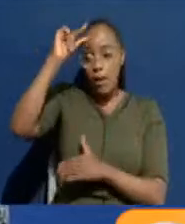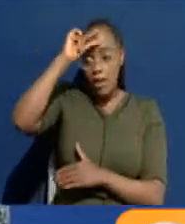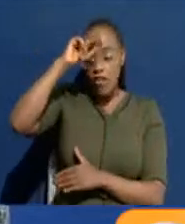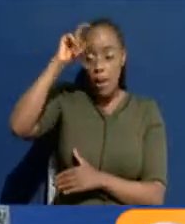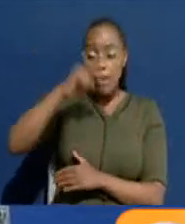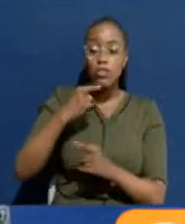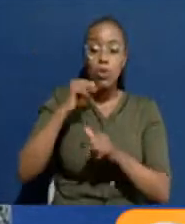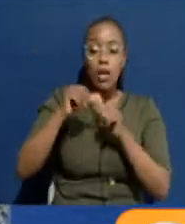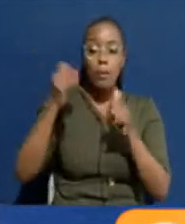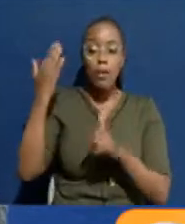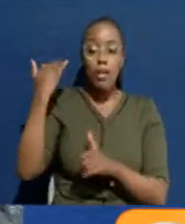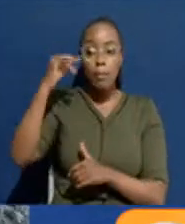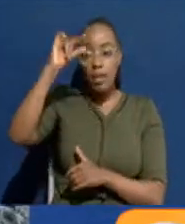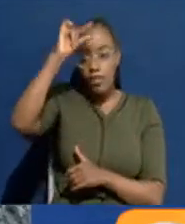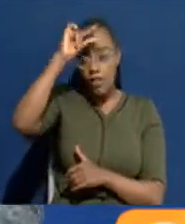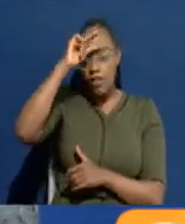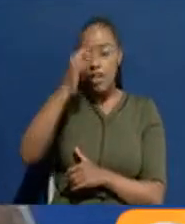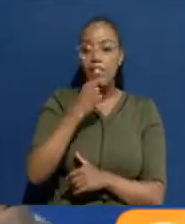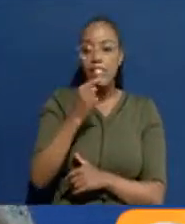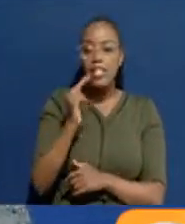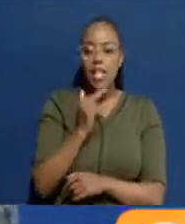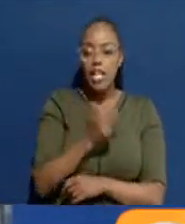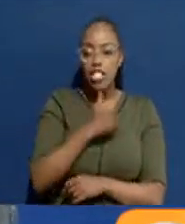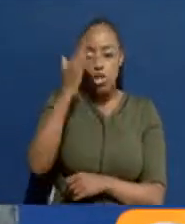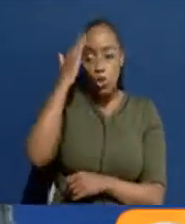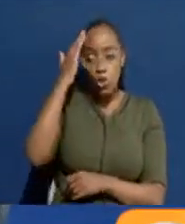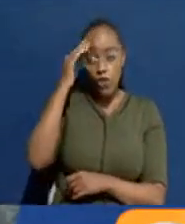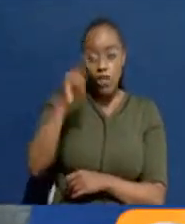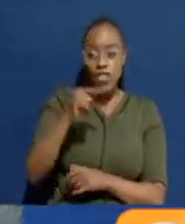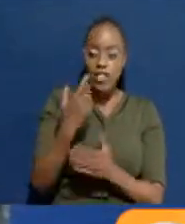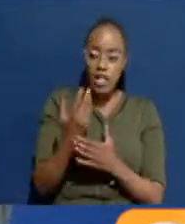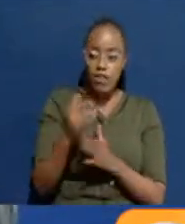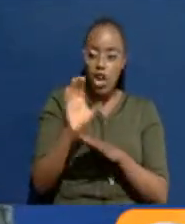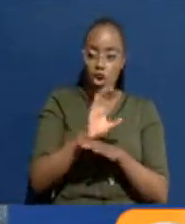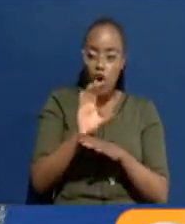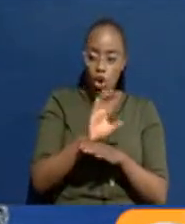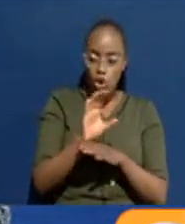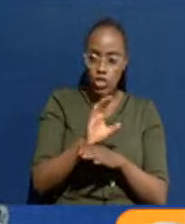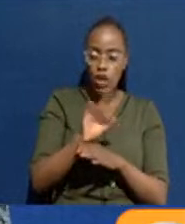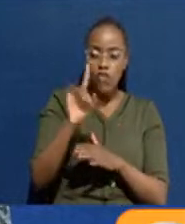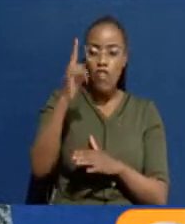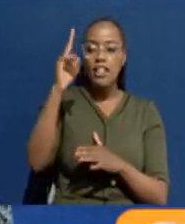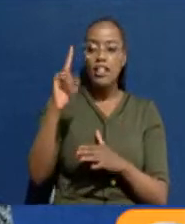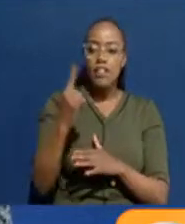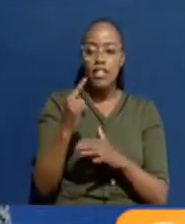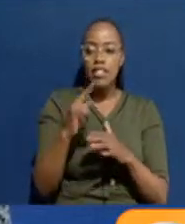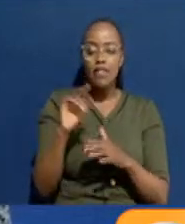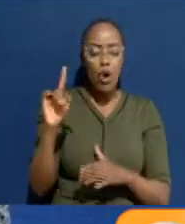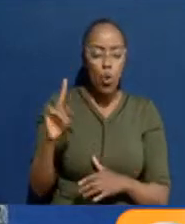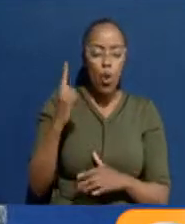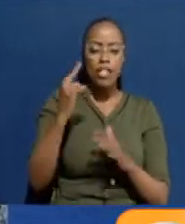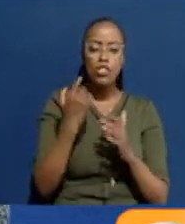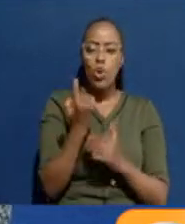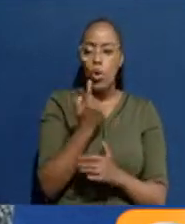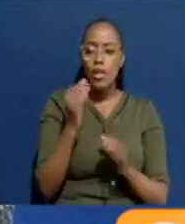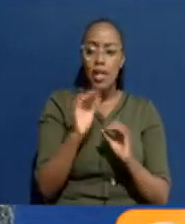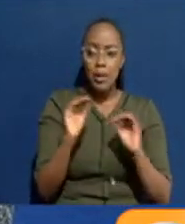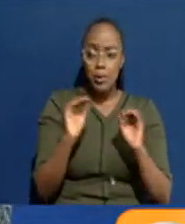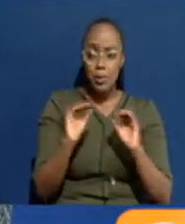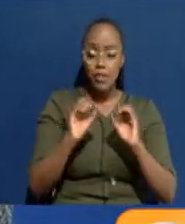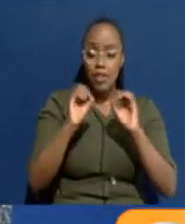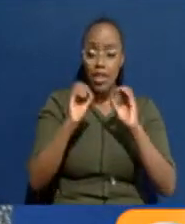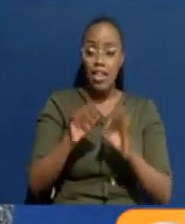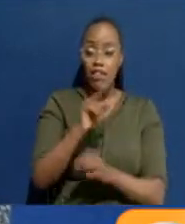people about the previous regime. It kept on telling us that, no, you know, those costs are one-off, after which they are not one-off. If you are going